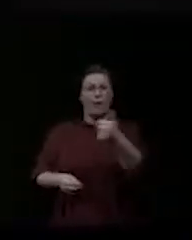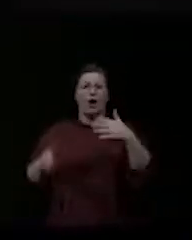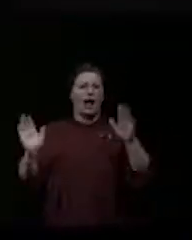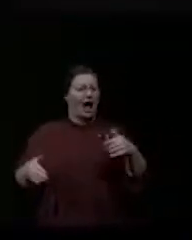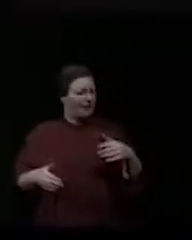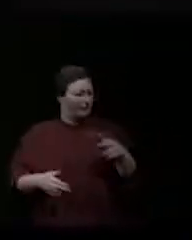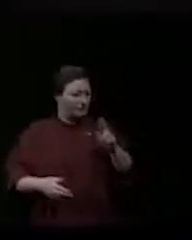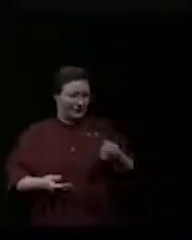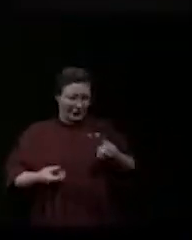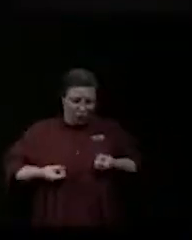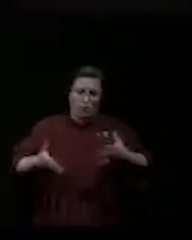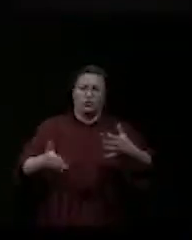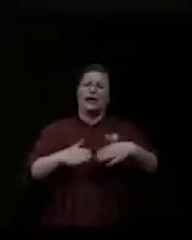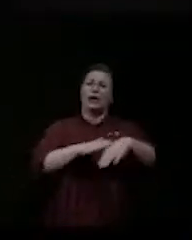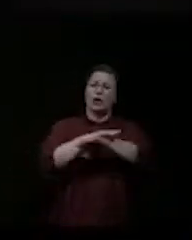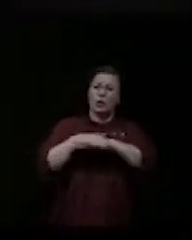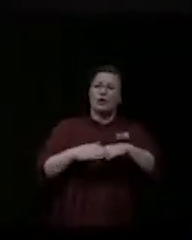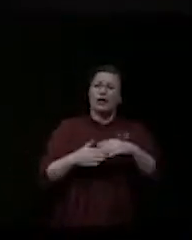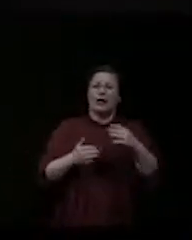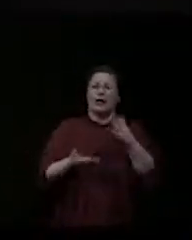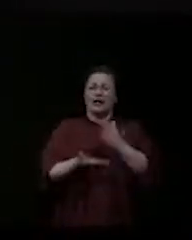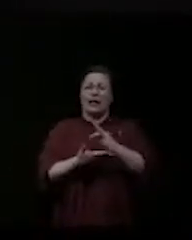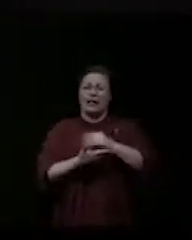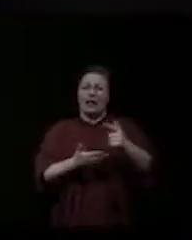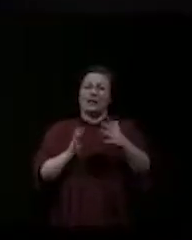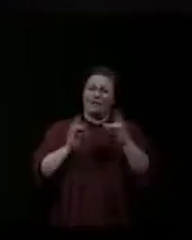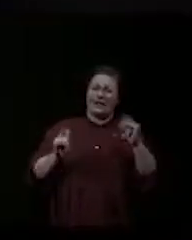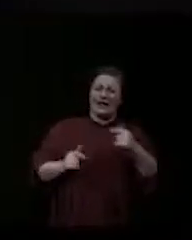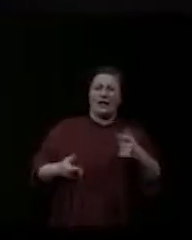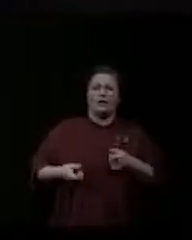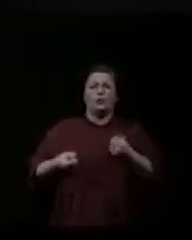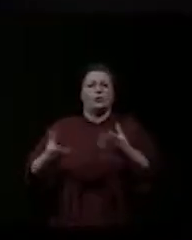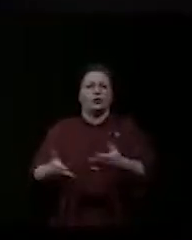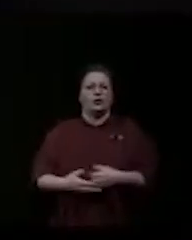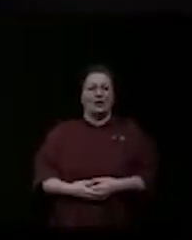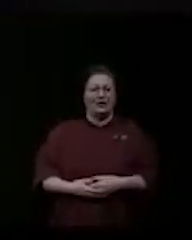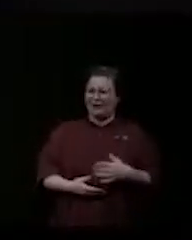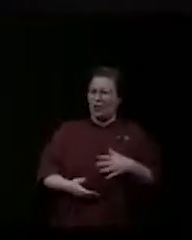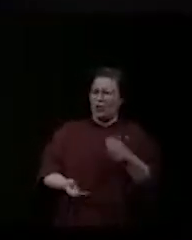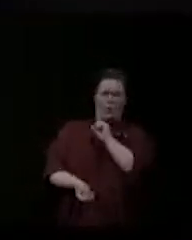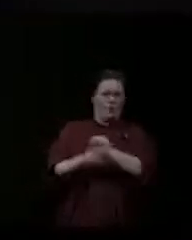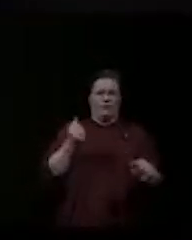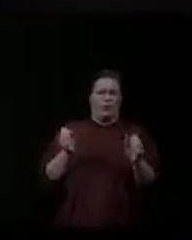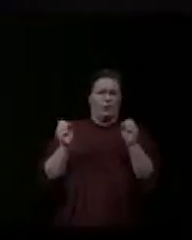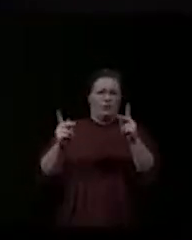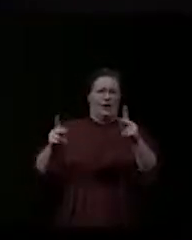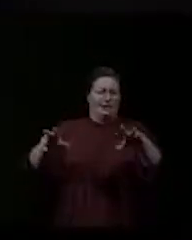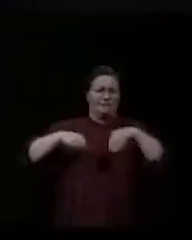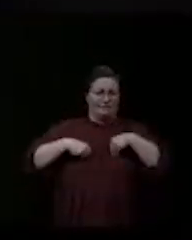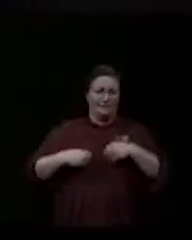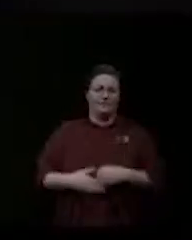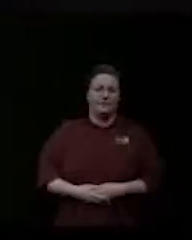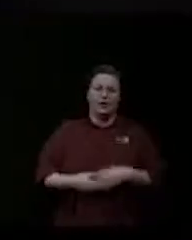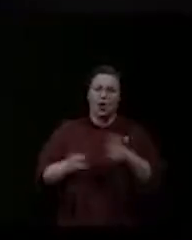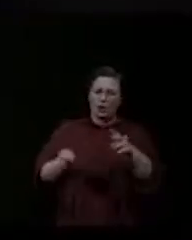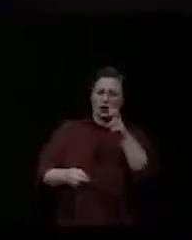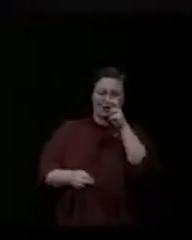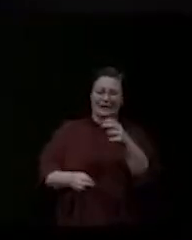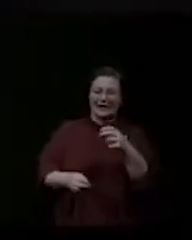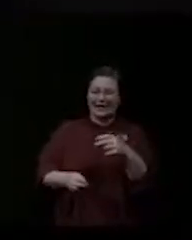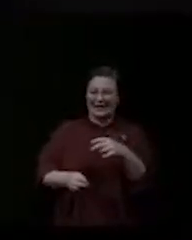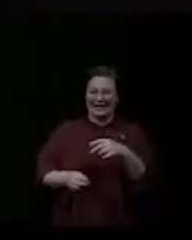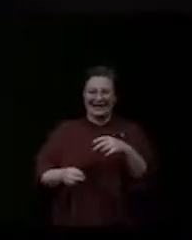never be justified. Additionally, I see a reluctance in receiving human rights defenders